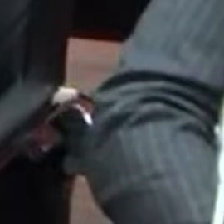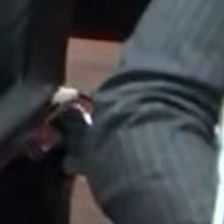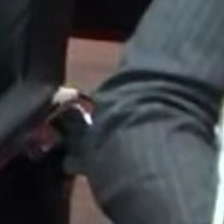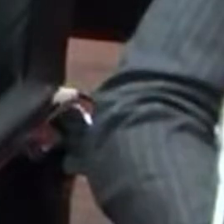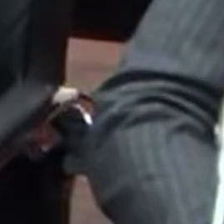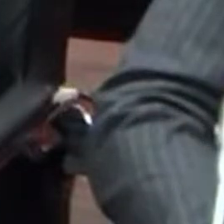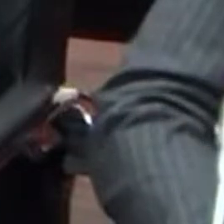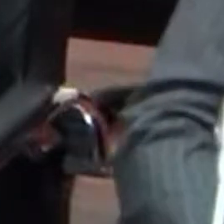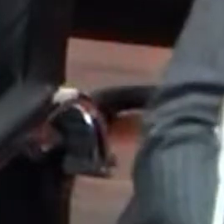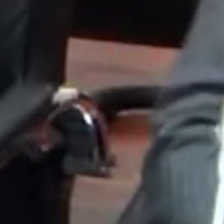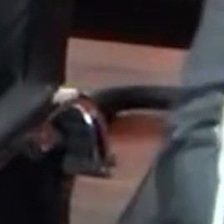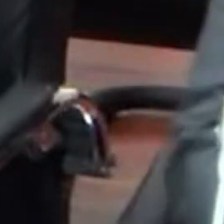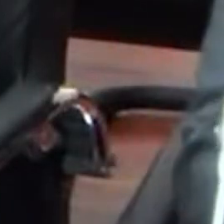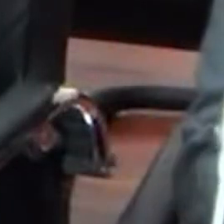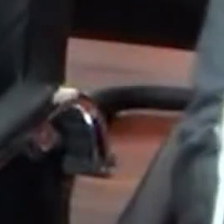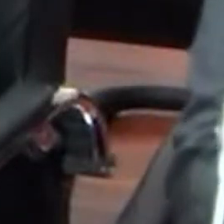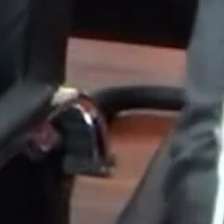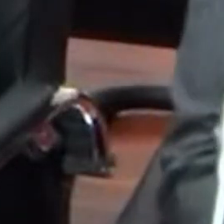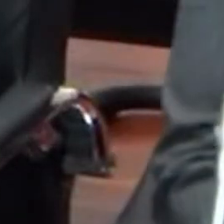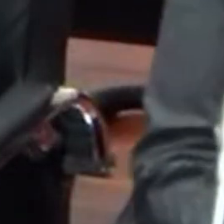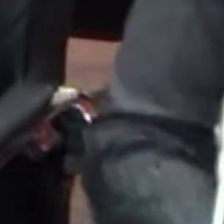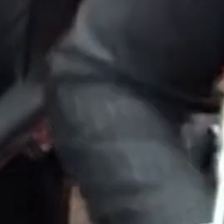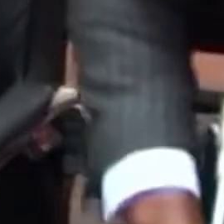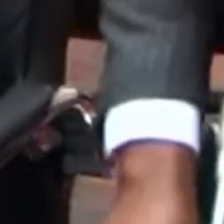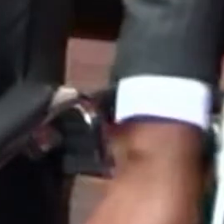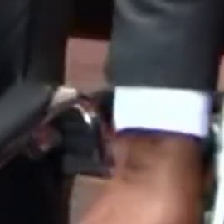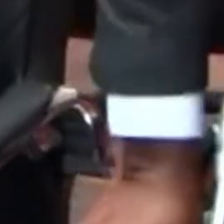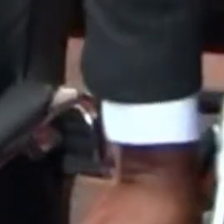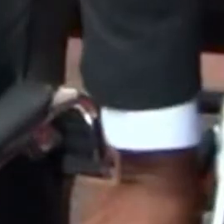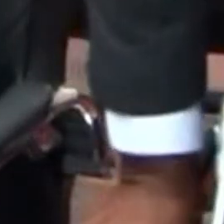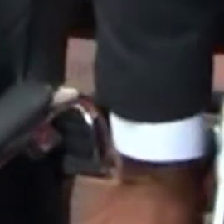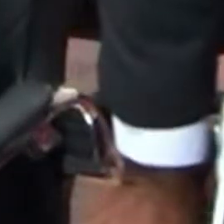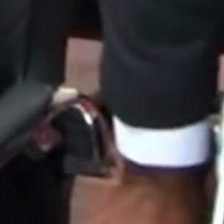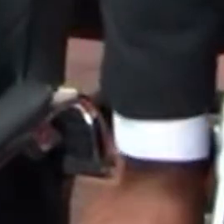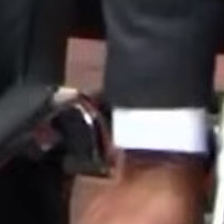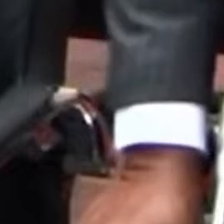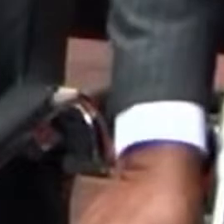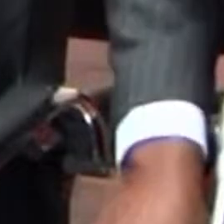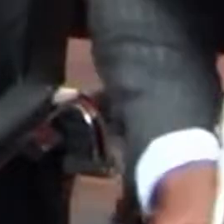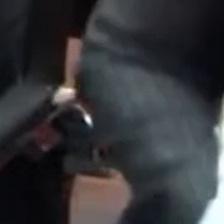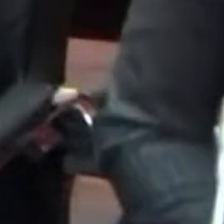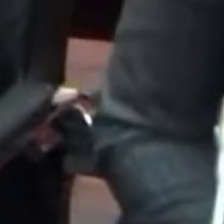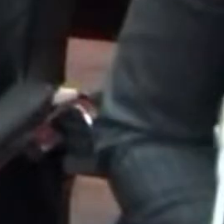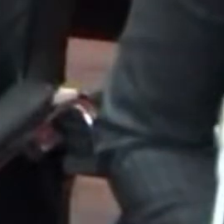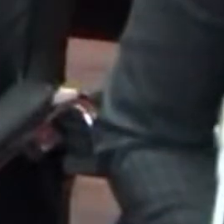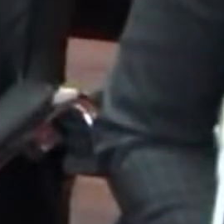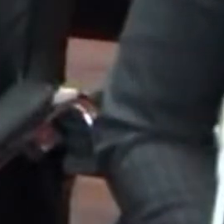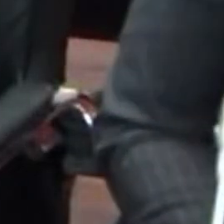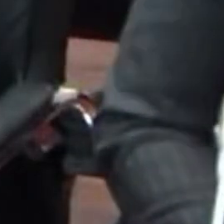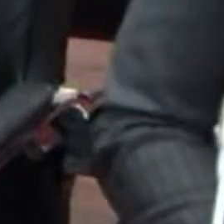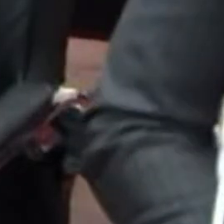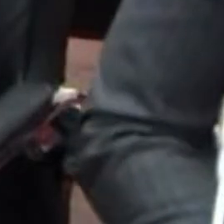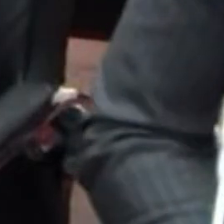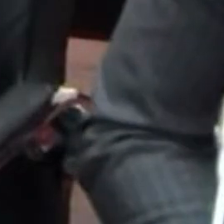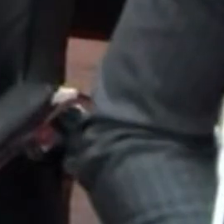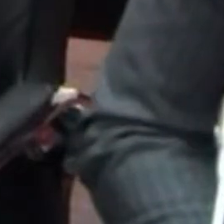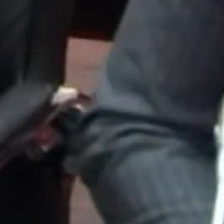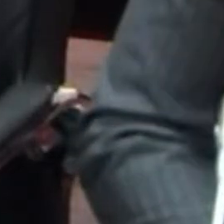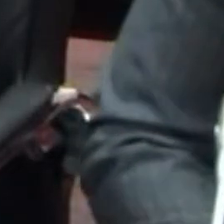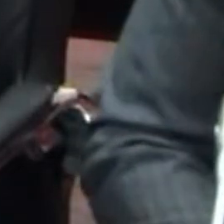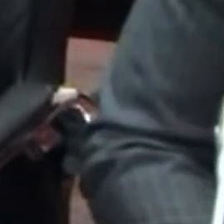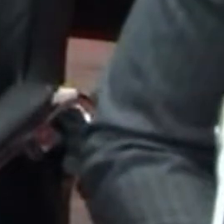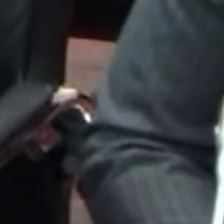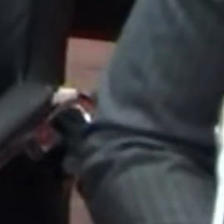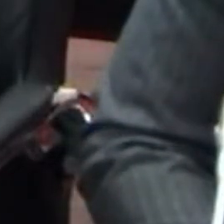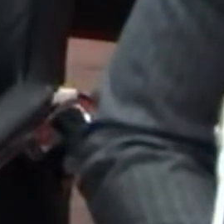to pay about $45 million in 5 years. Don't we